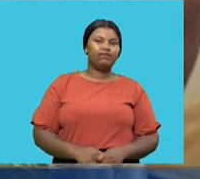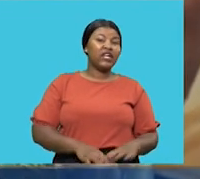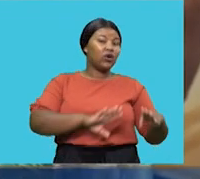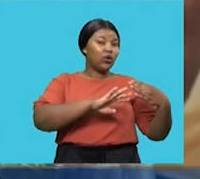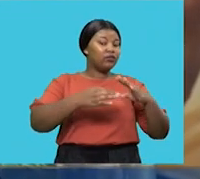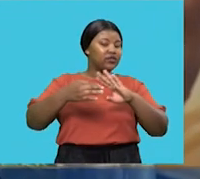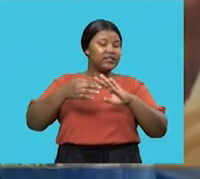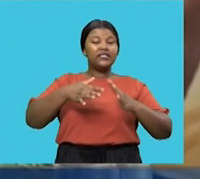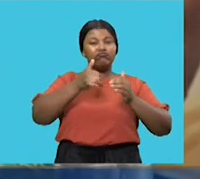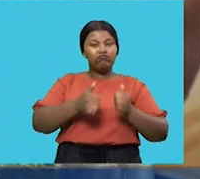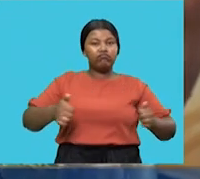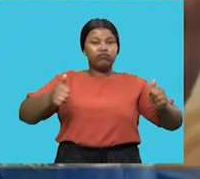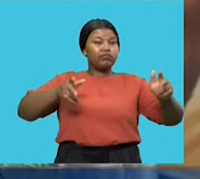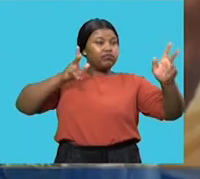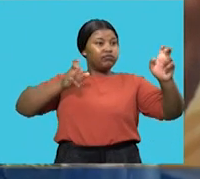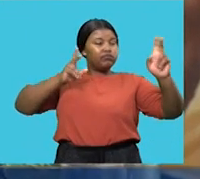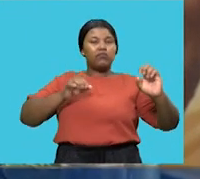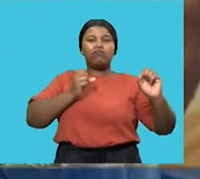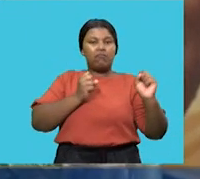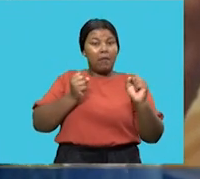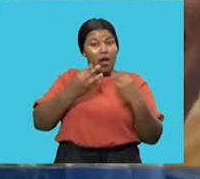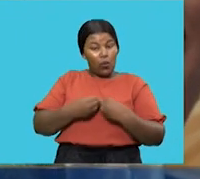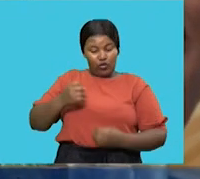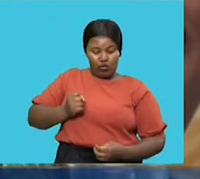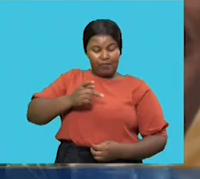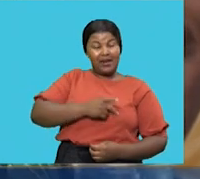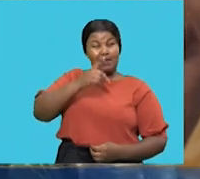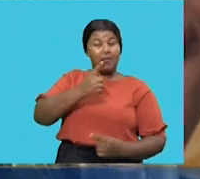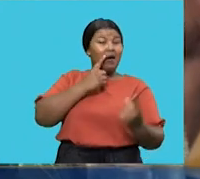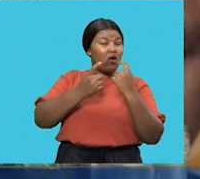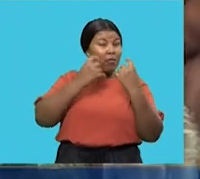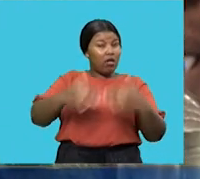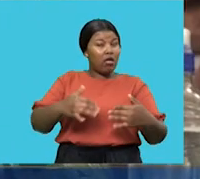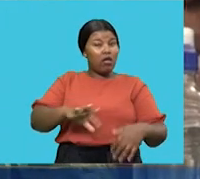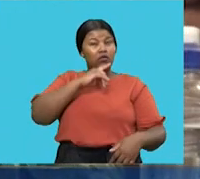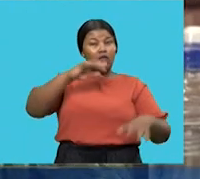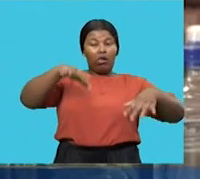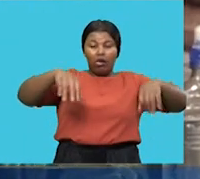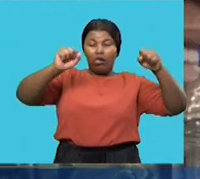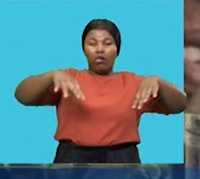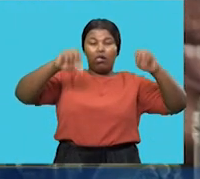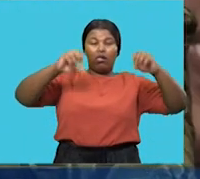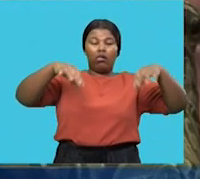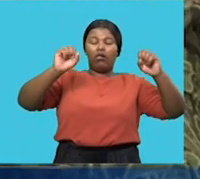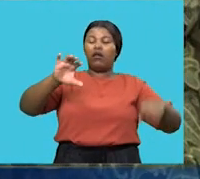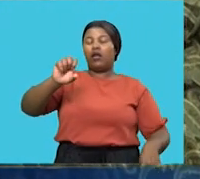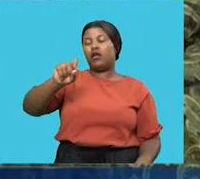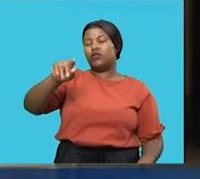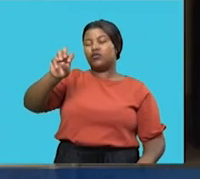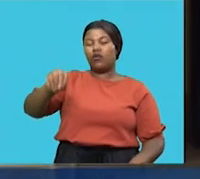lokusina bezibethele bekhuluma noNdunankulu bakhale kakhulu ngokungacatshangelwa yile nkampani ehlizeka ngogesi